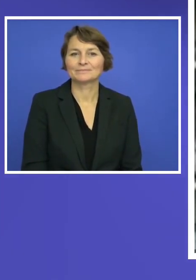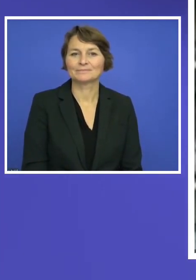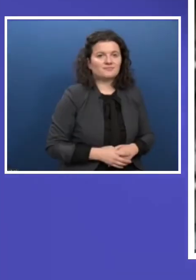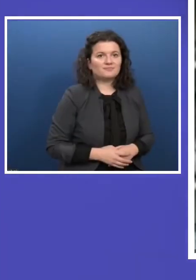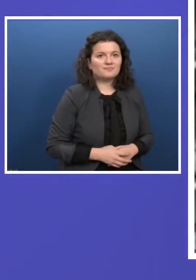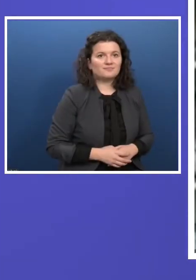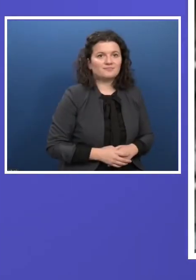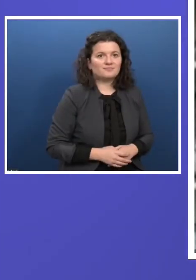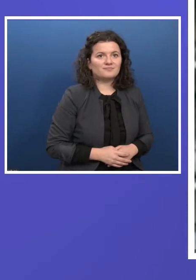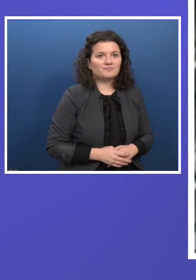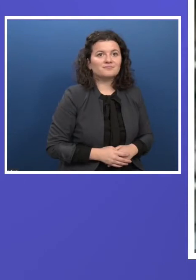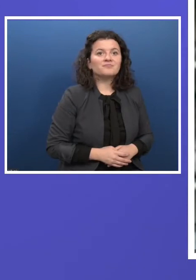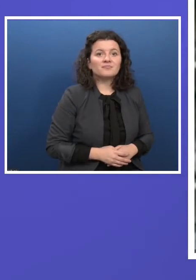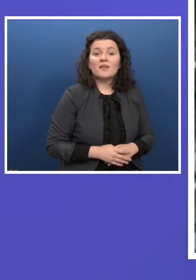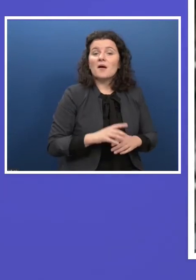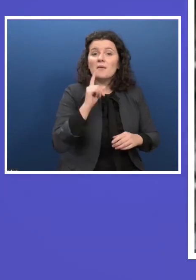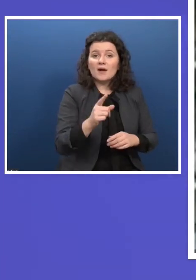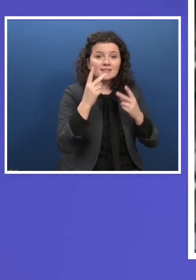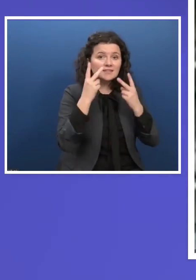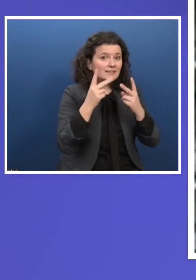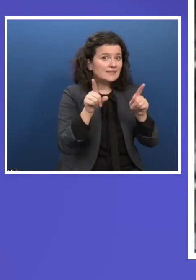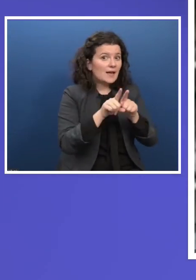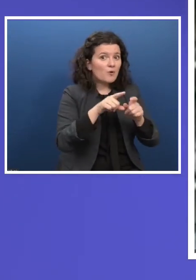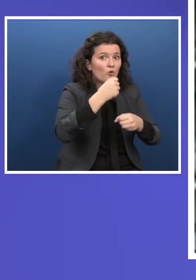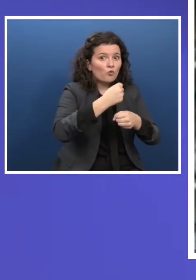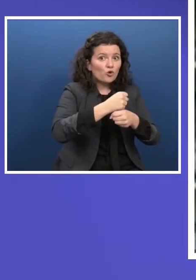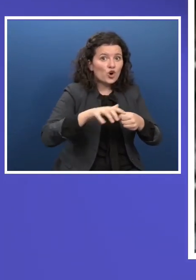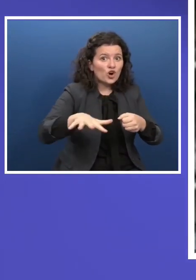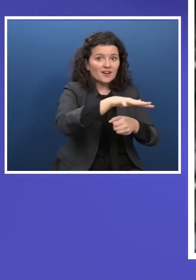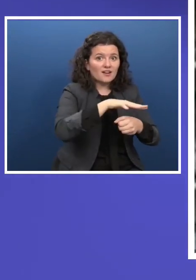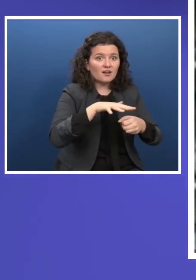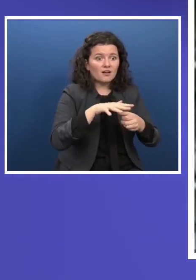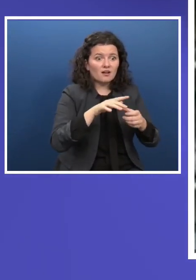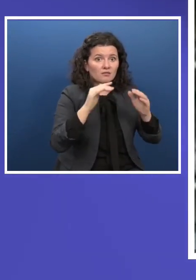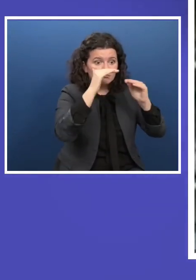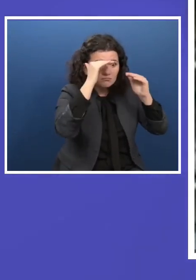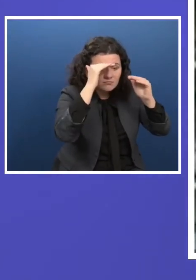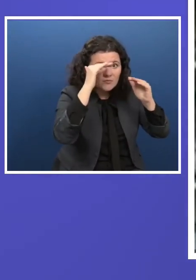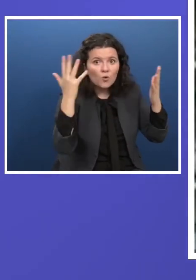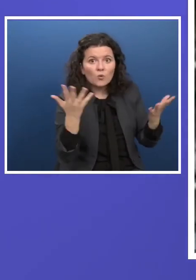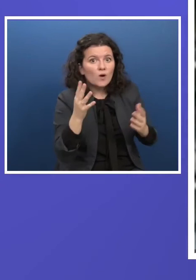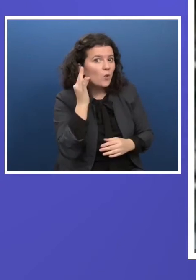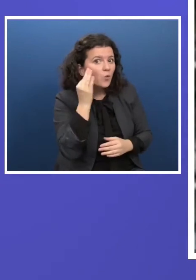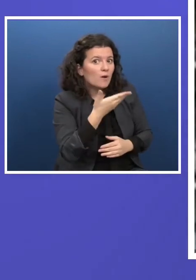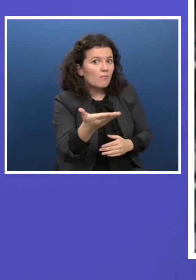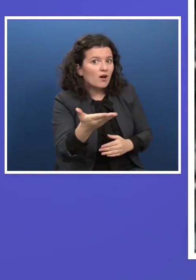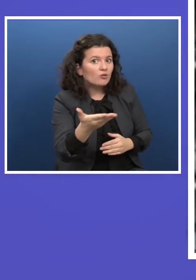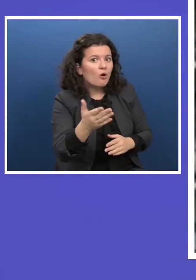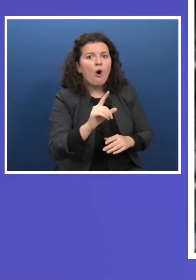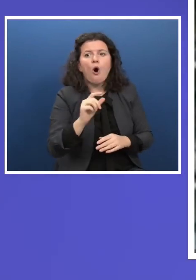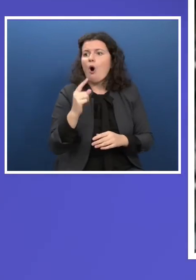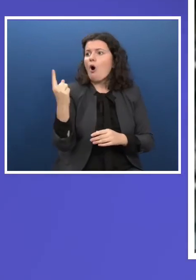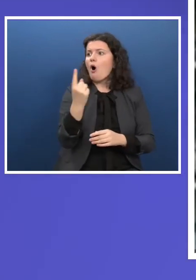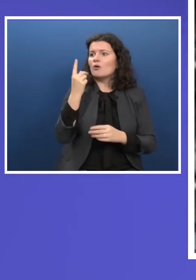approach. It's not only about workplaces and decent working conditions, but also to